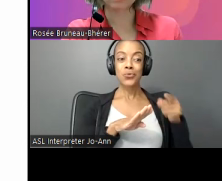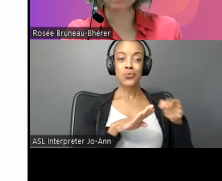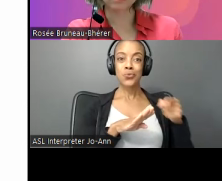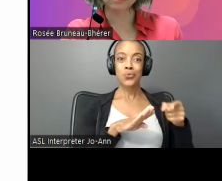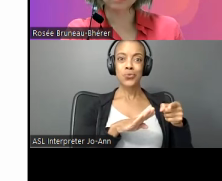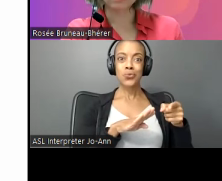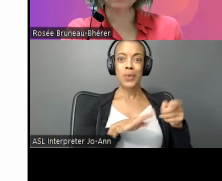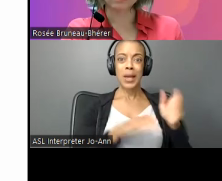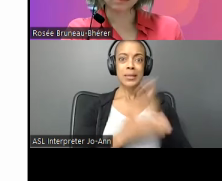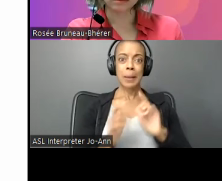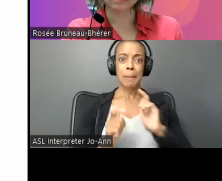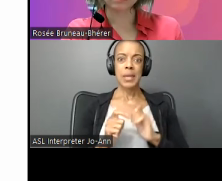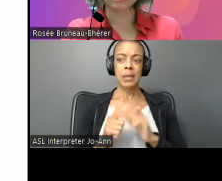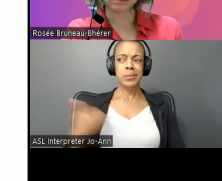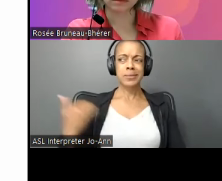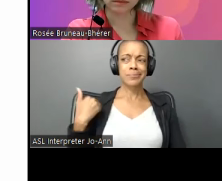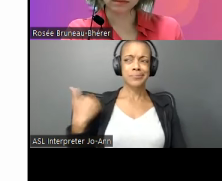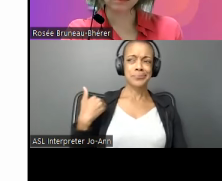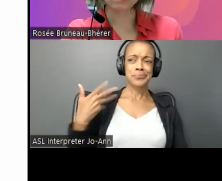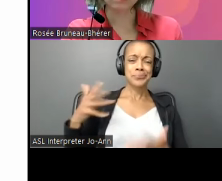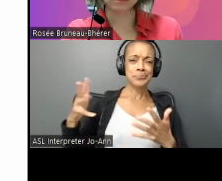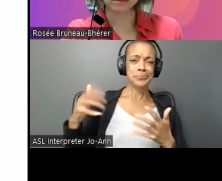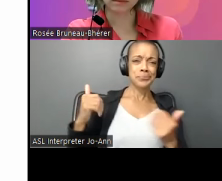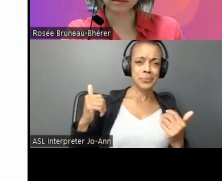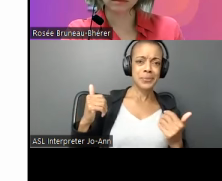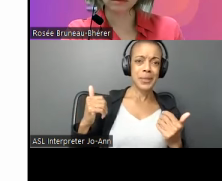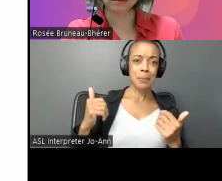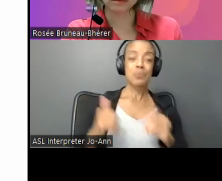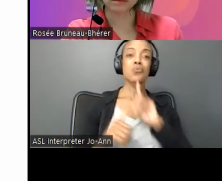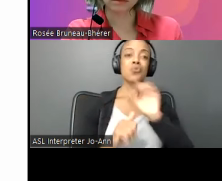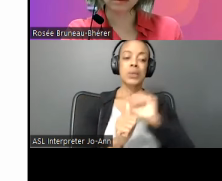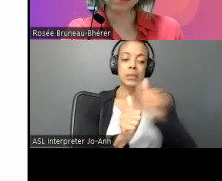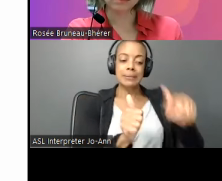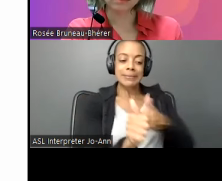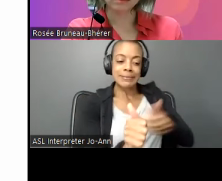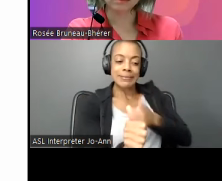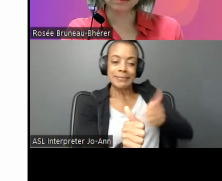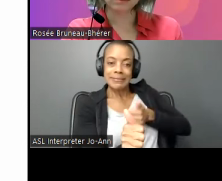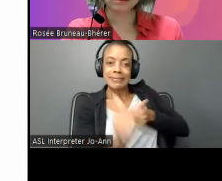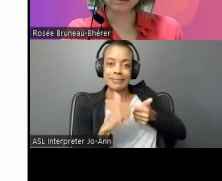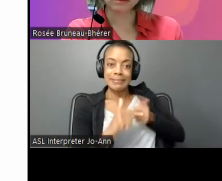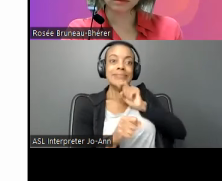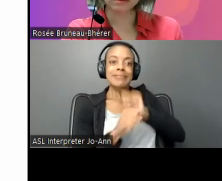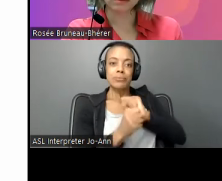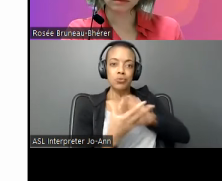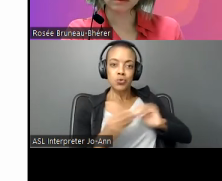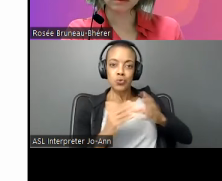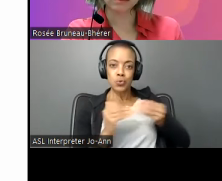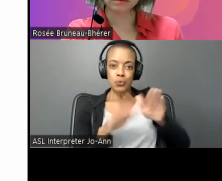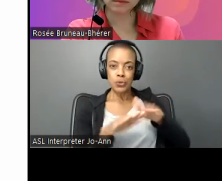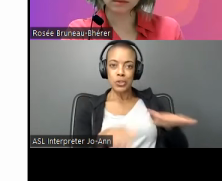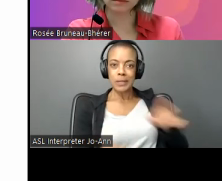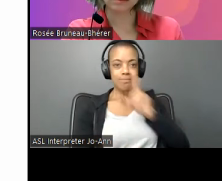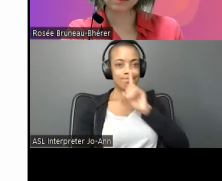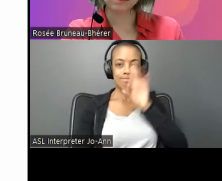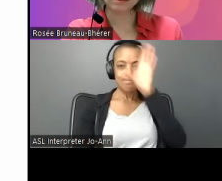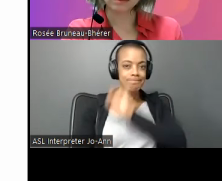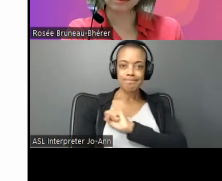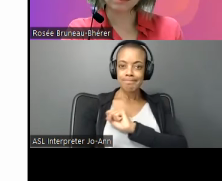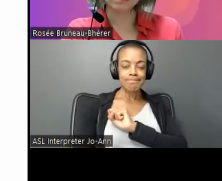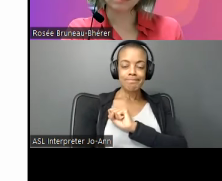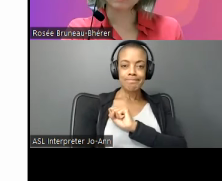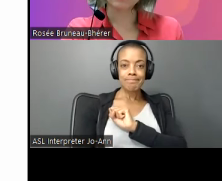people, but it doesn't really recognize the true story of the child. And the tip of the